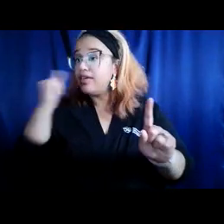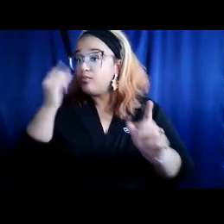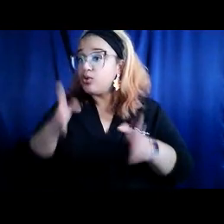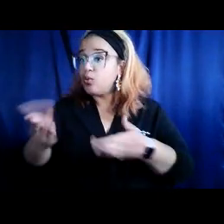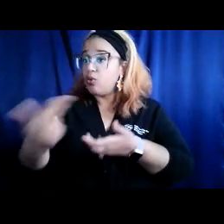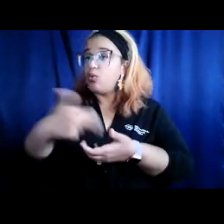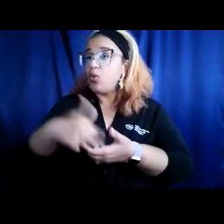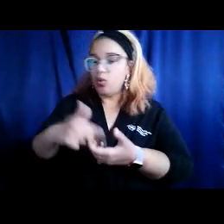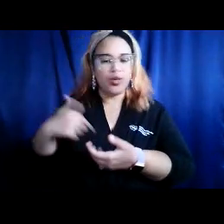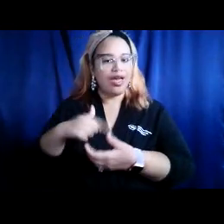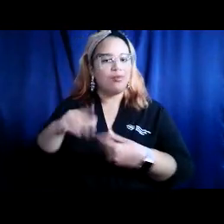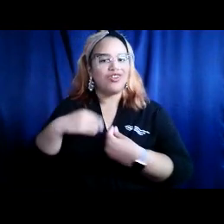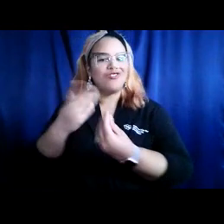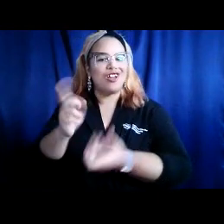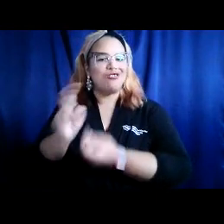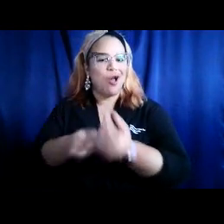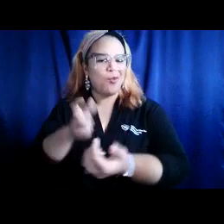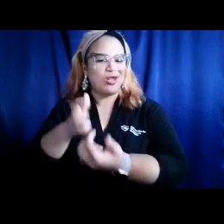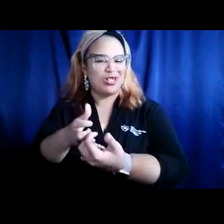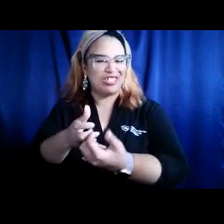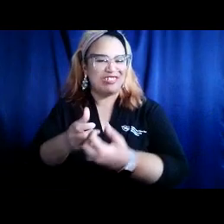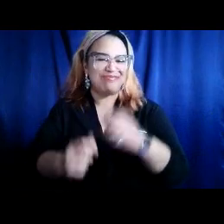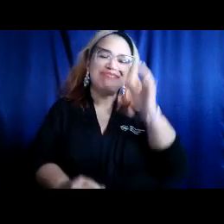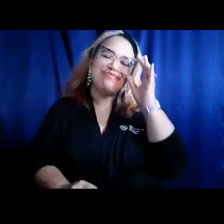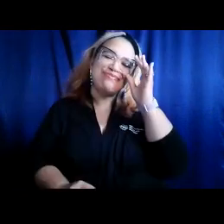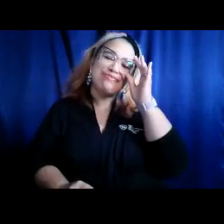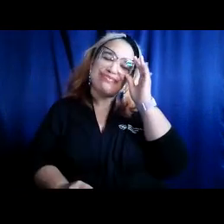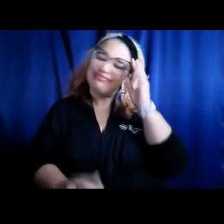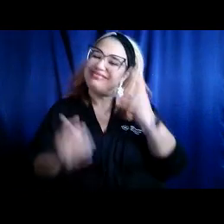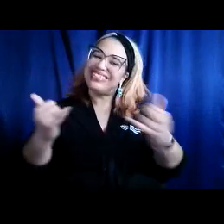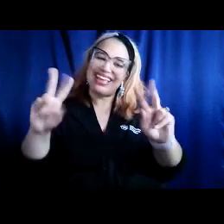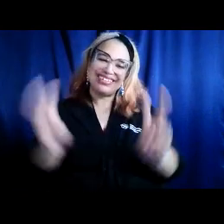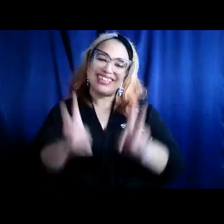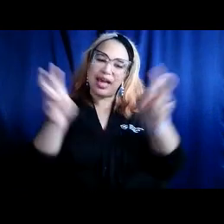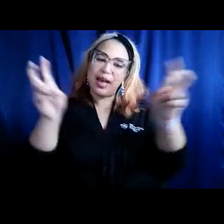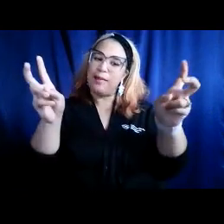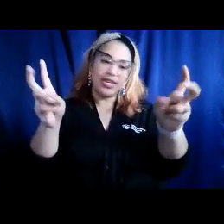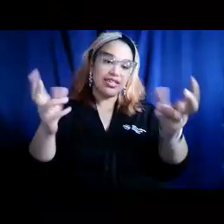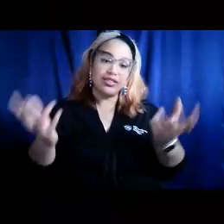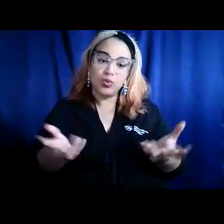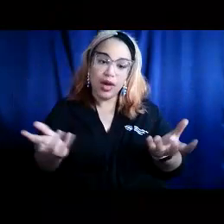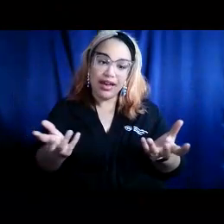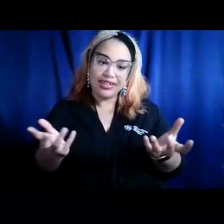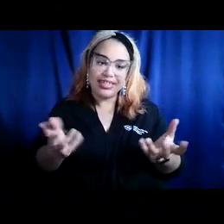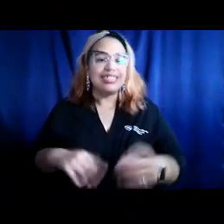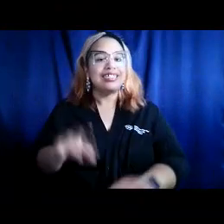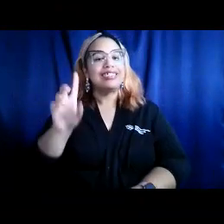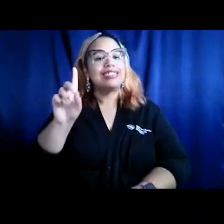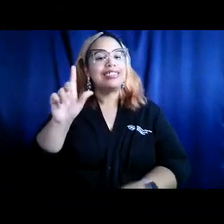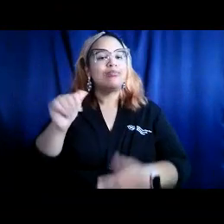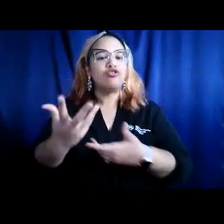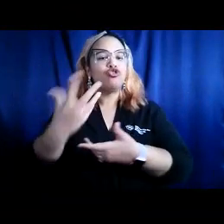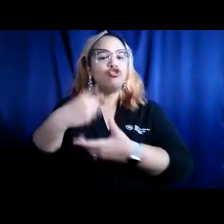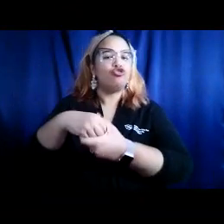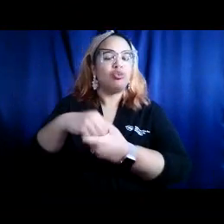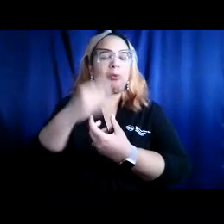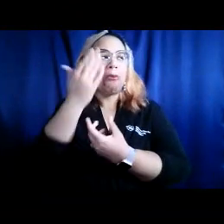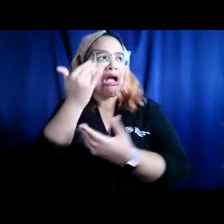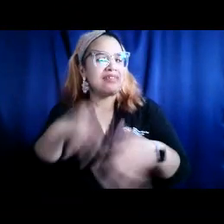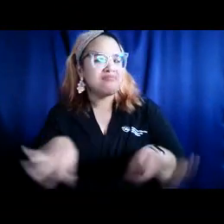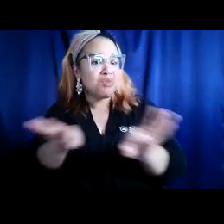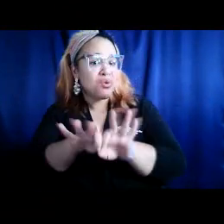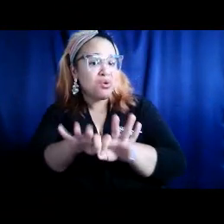leadership. We will explore the importance of disability inclusion, what it means to lead inclusively, and how leadership